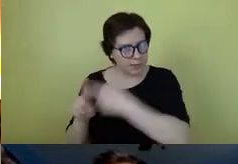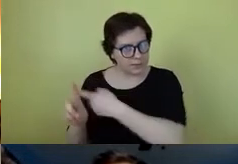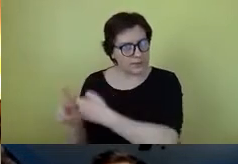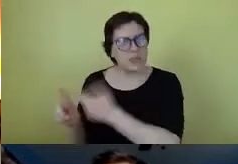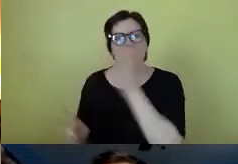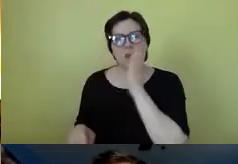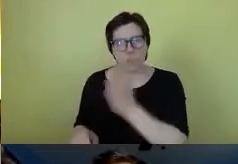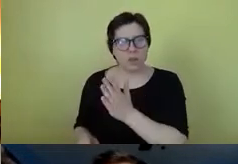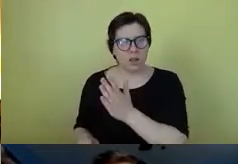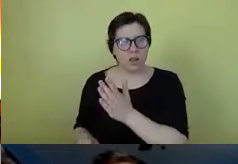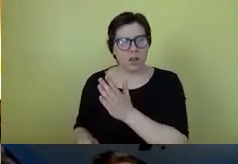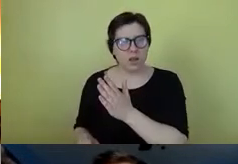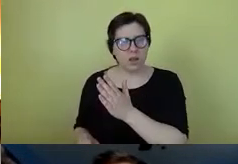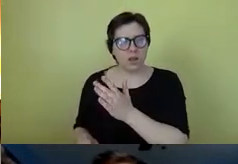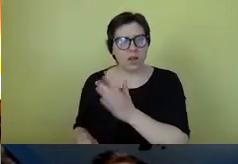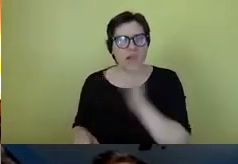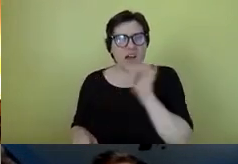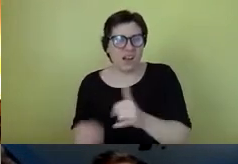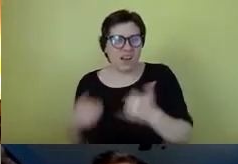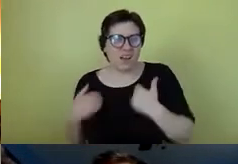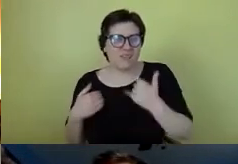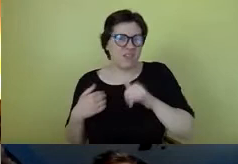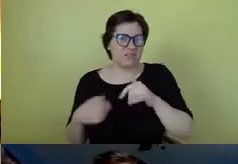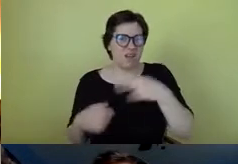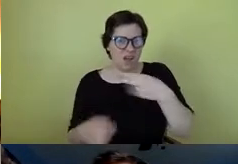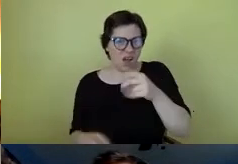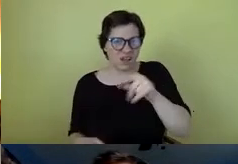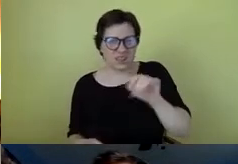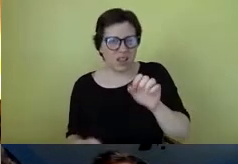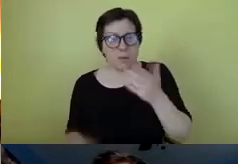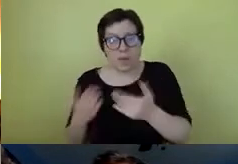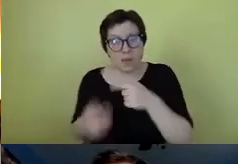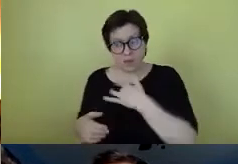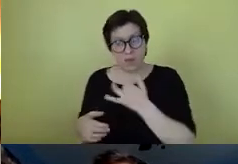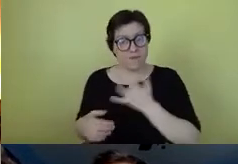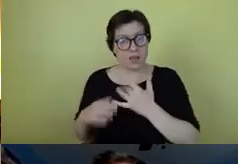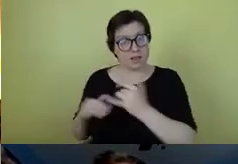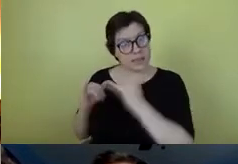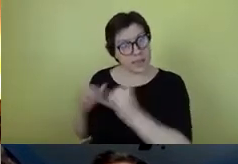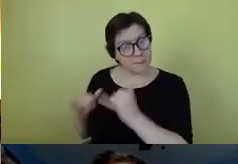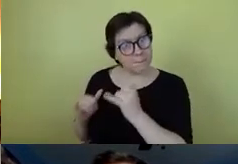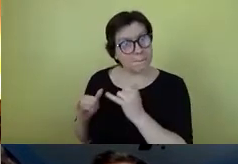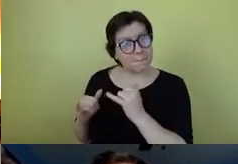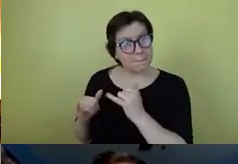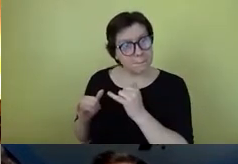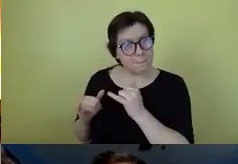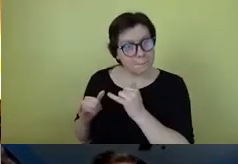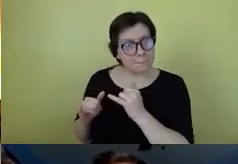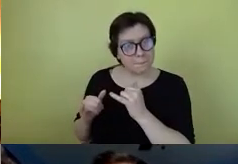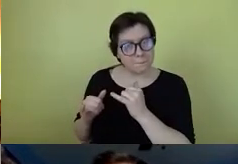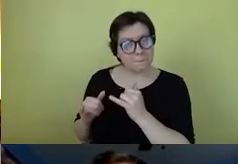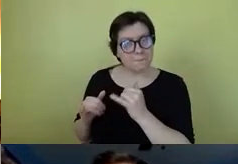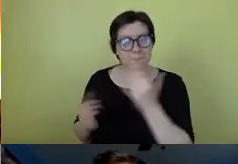to be hostile. They may have as many questions as you, and they may have the very same questions as